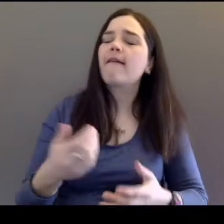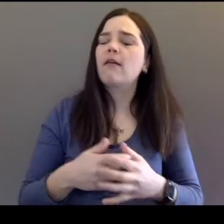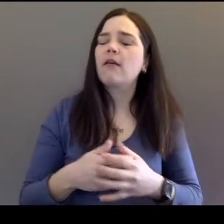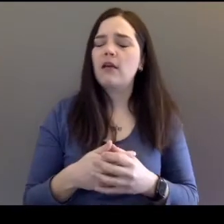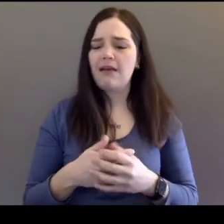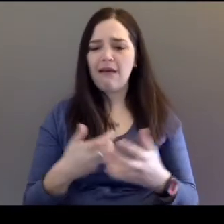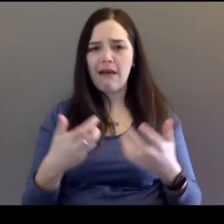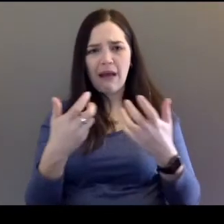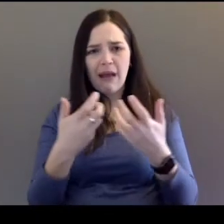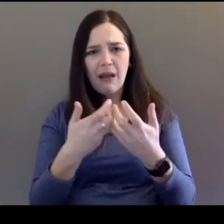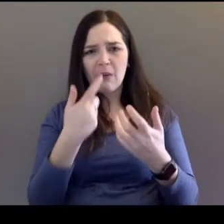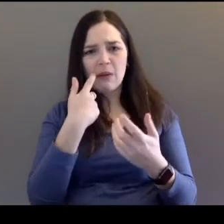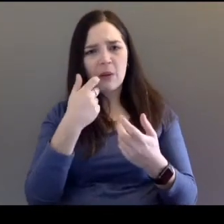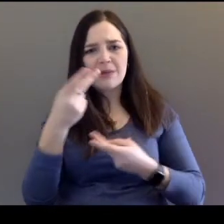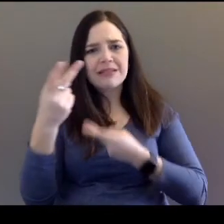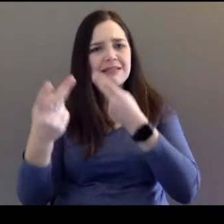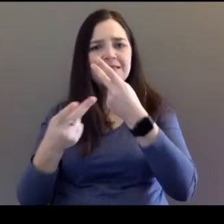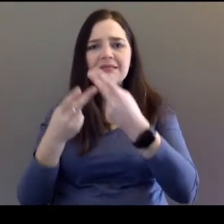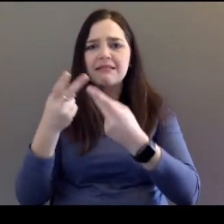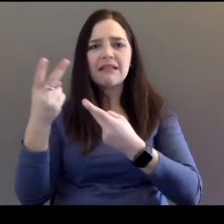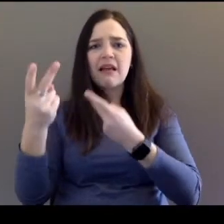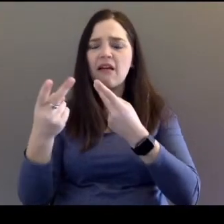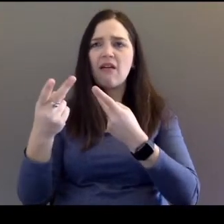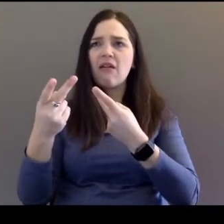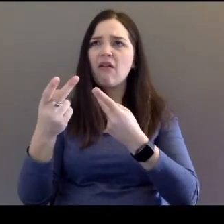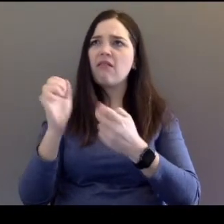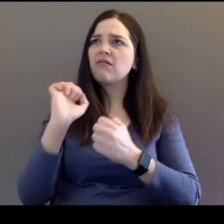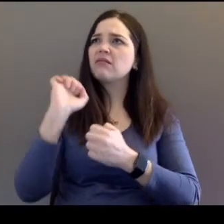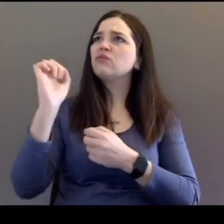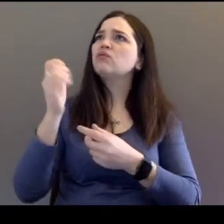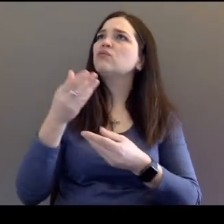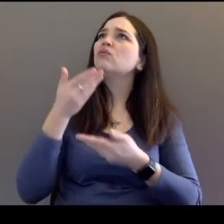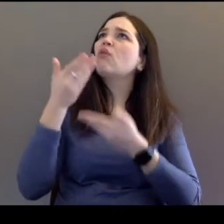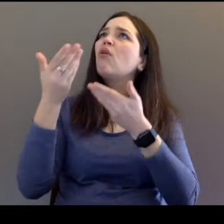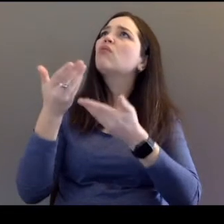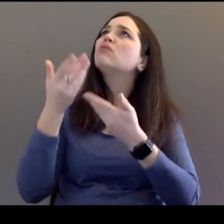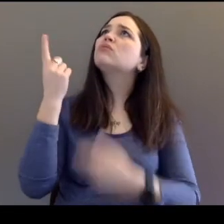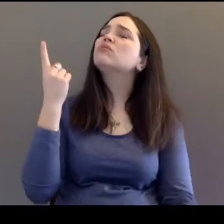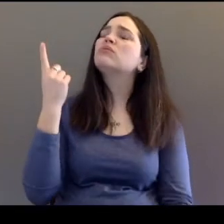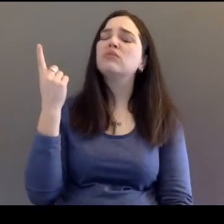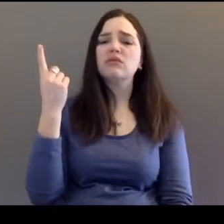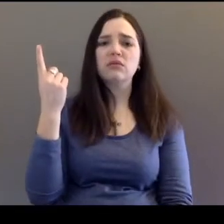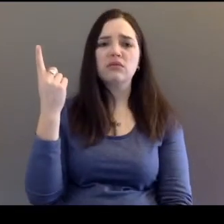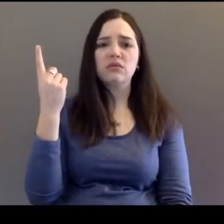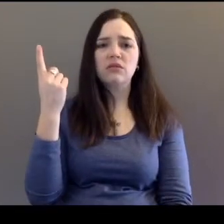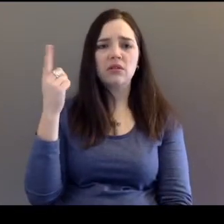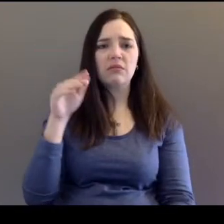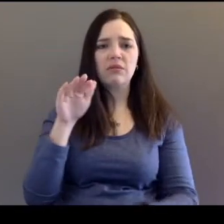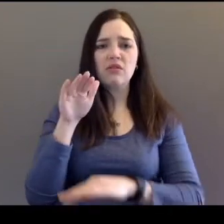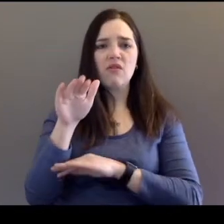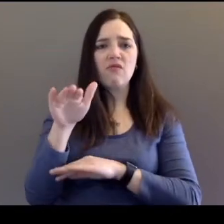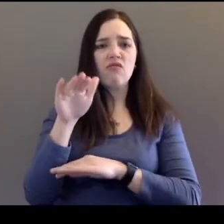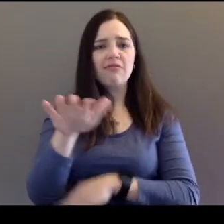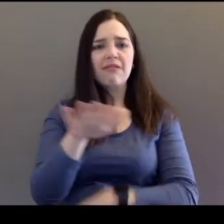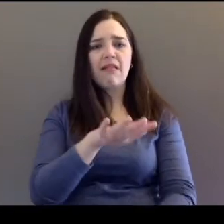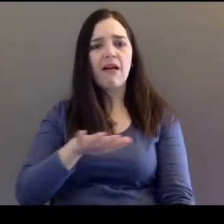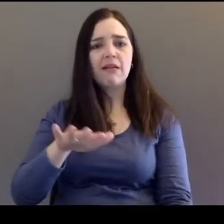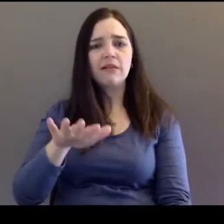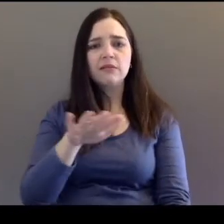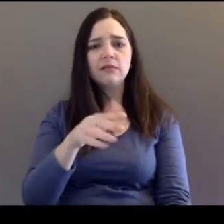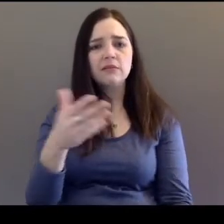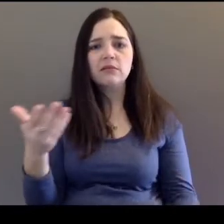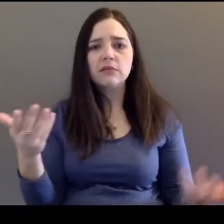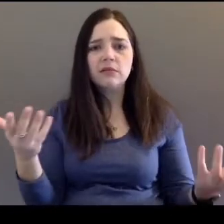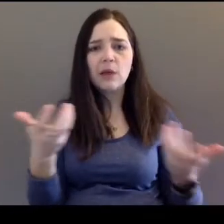How can we sing the songs of the Lord while in a foreign land?"